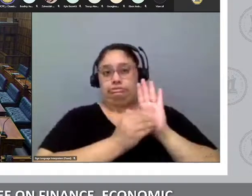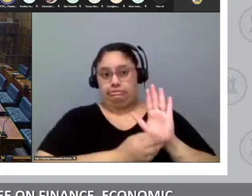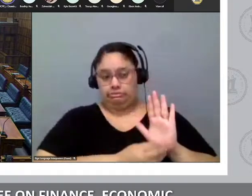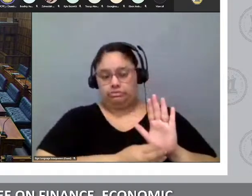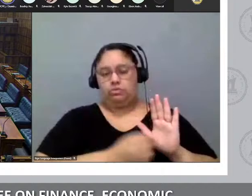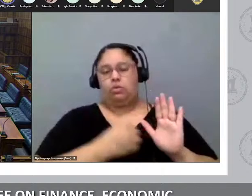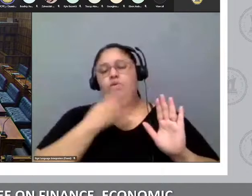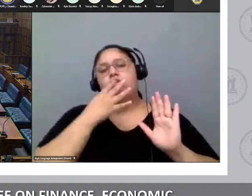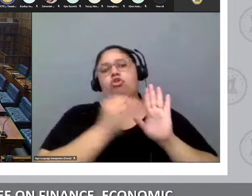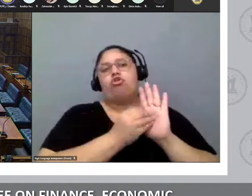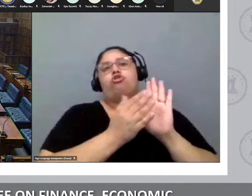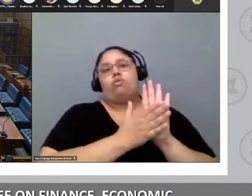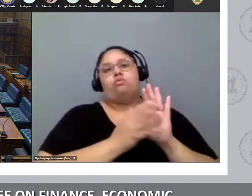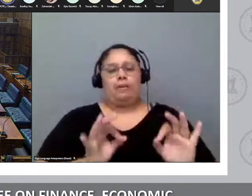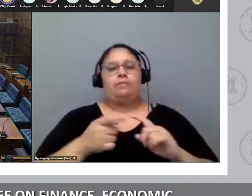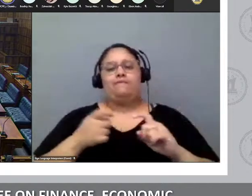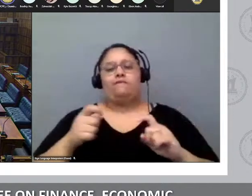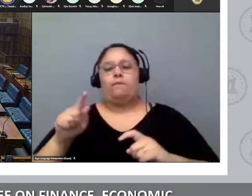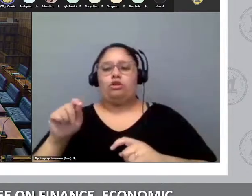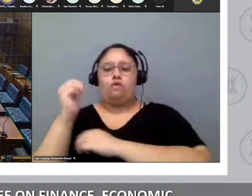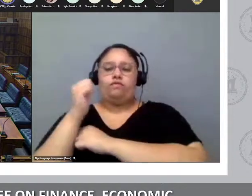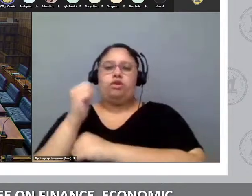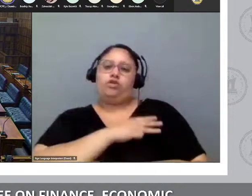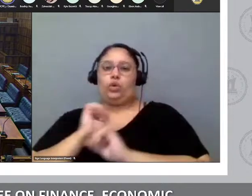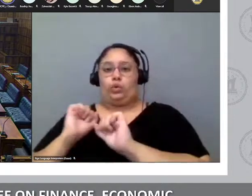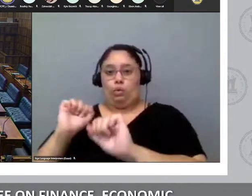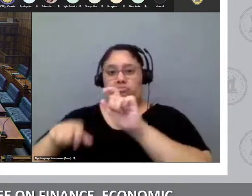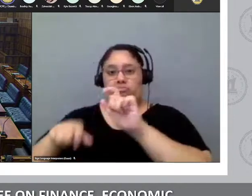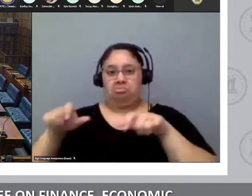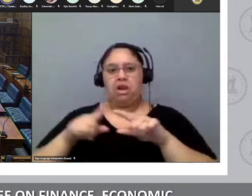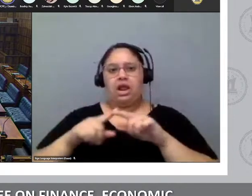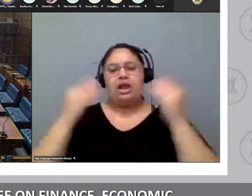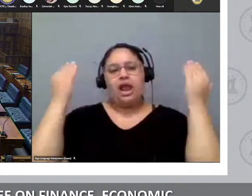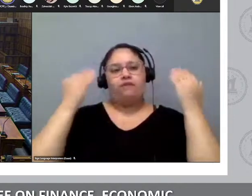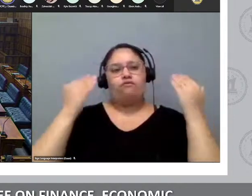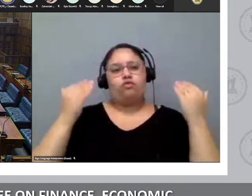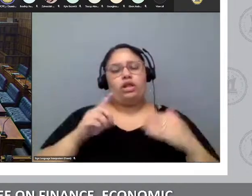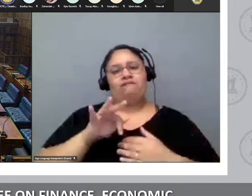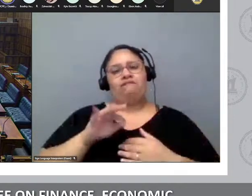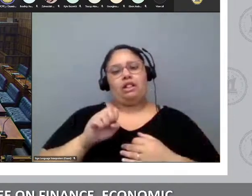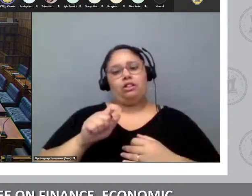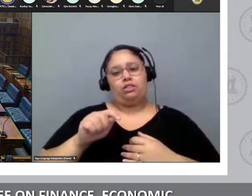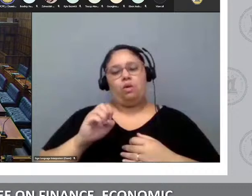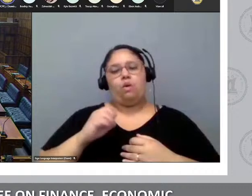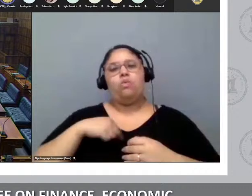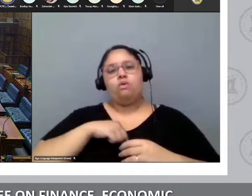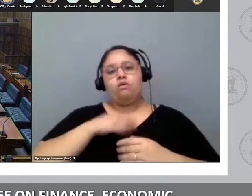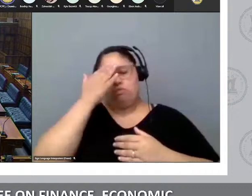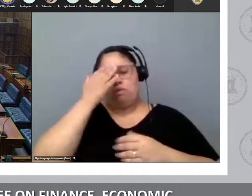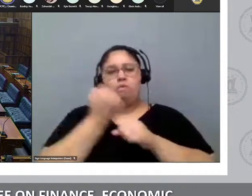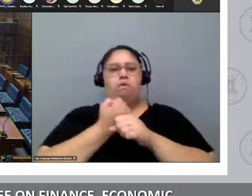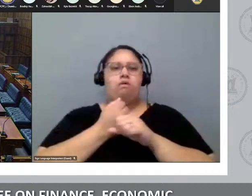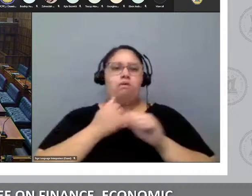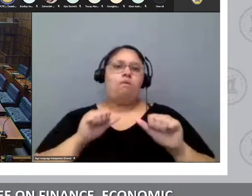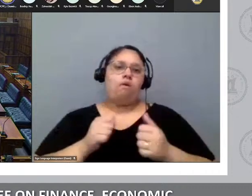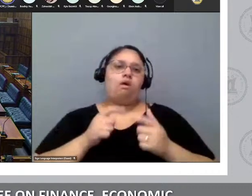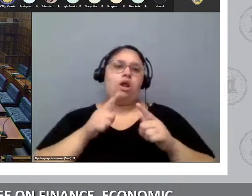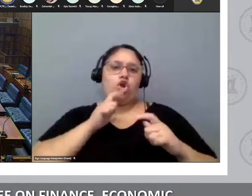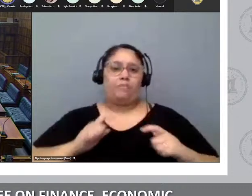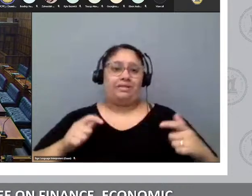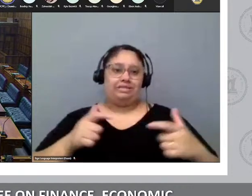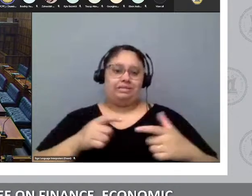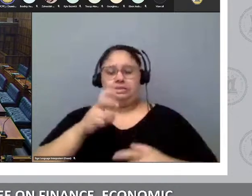of the translate officials as well as particularly Advocate deeto we know that she works very well and she takes the committee very